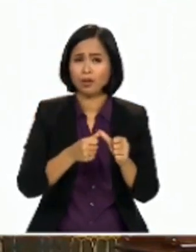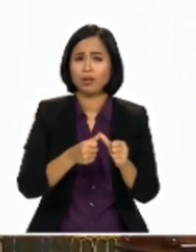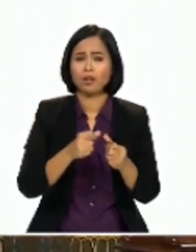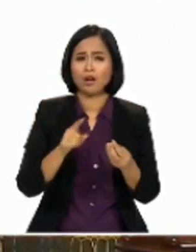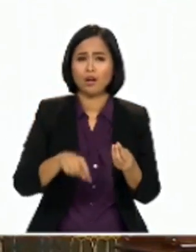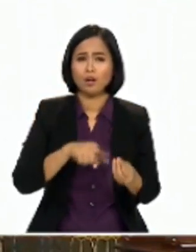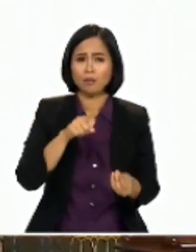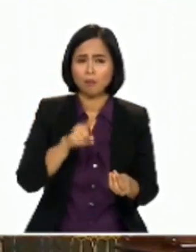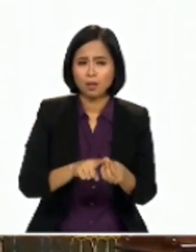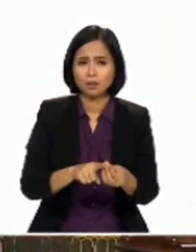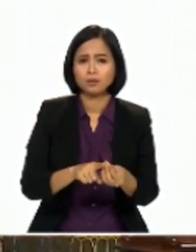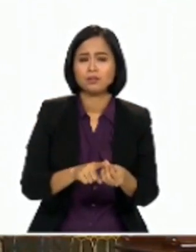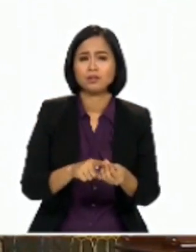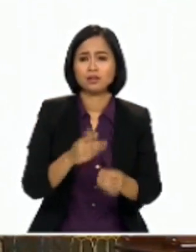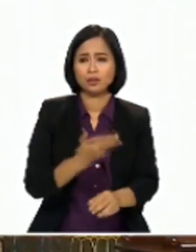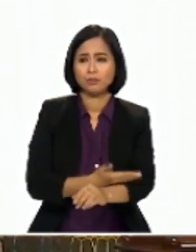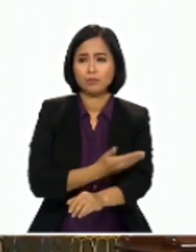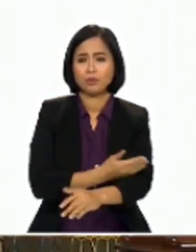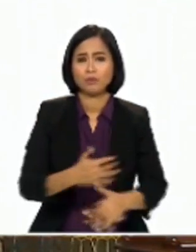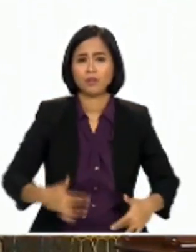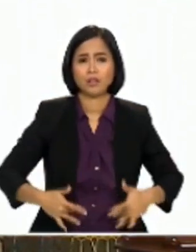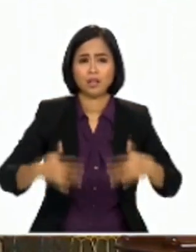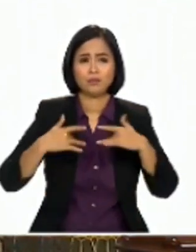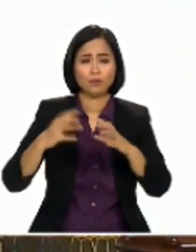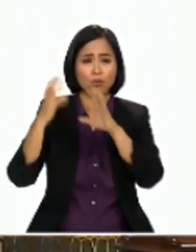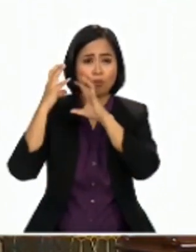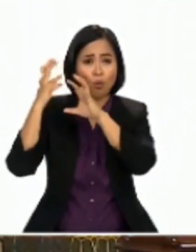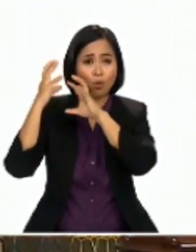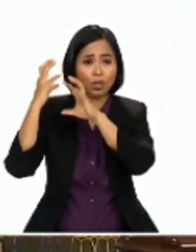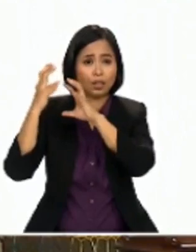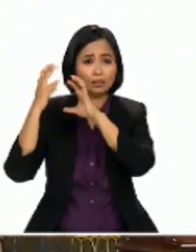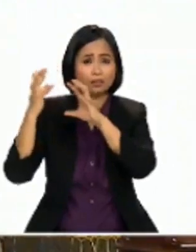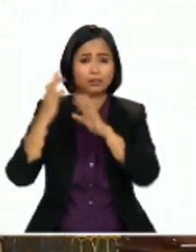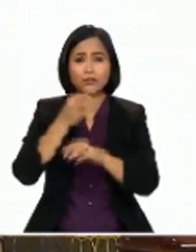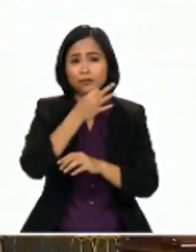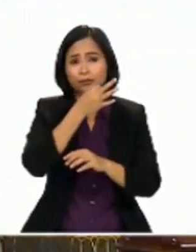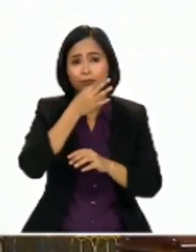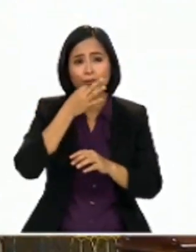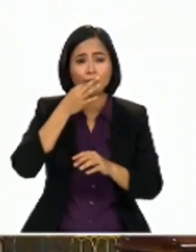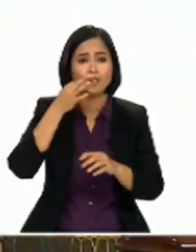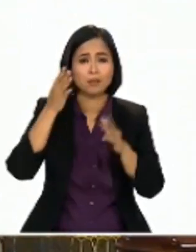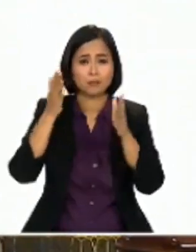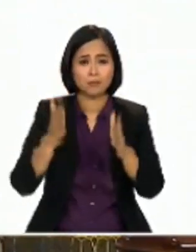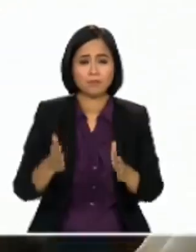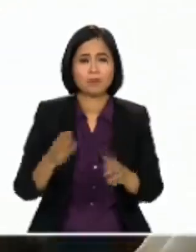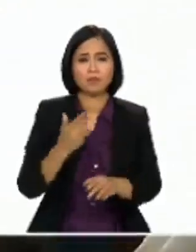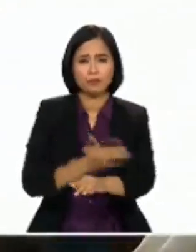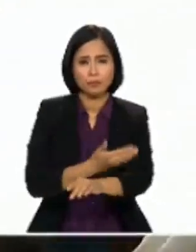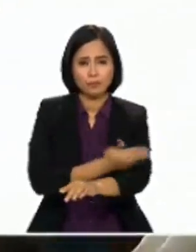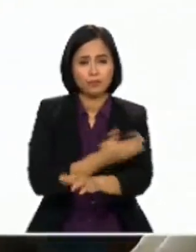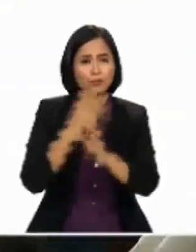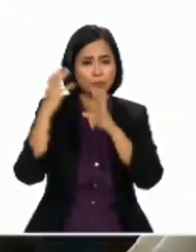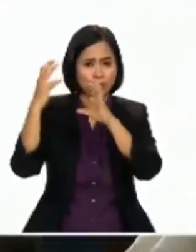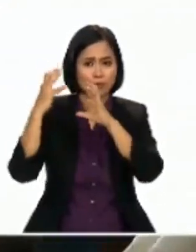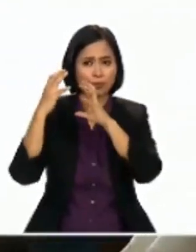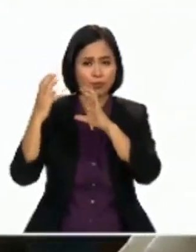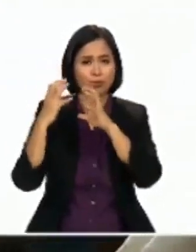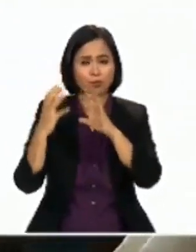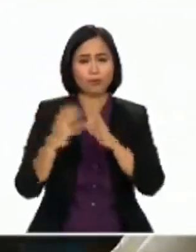lives of coconut farmers and further develop coconut industry until the